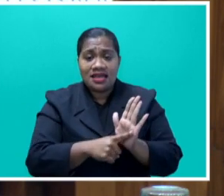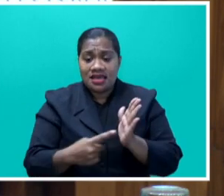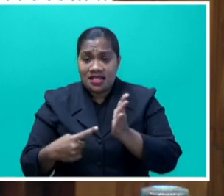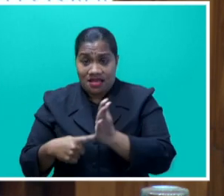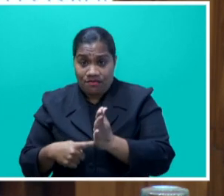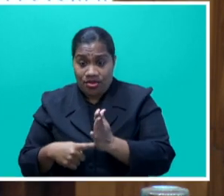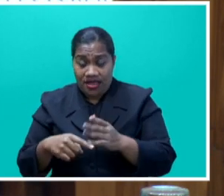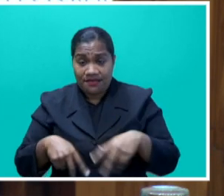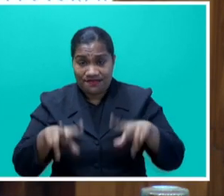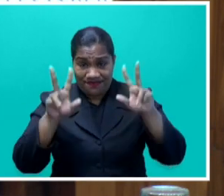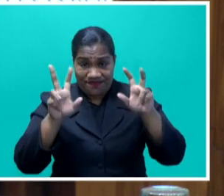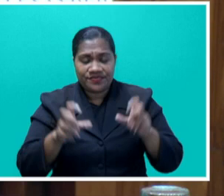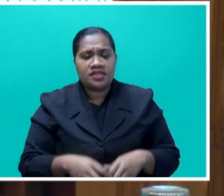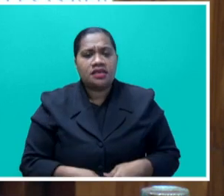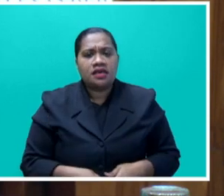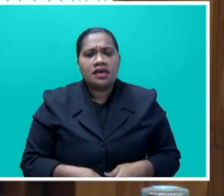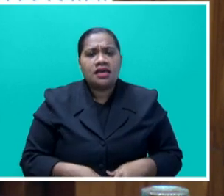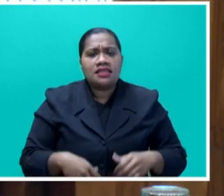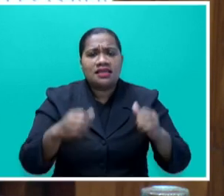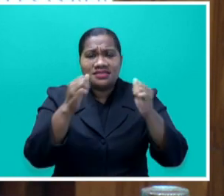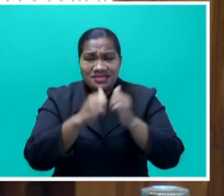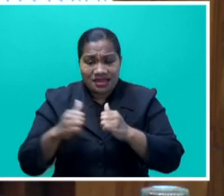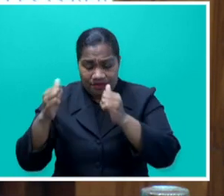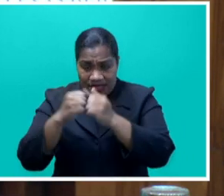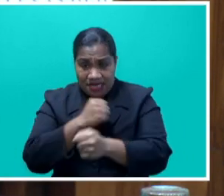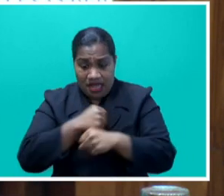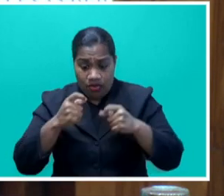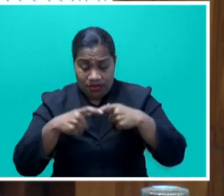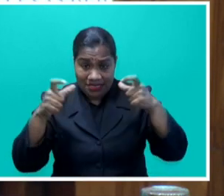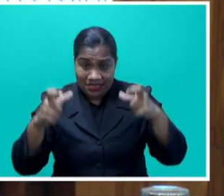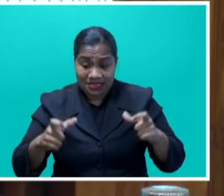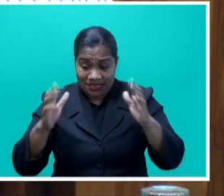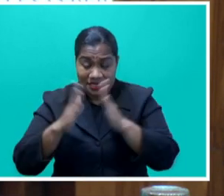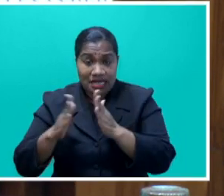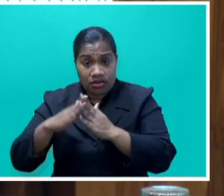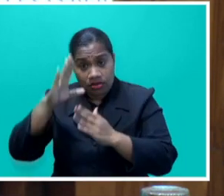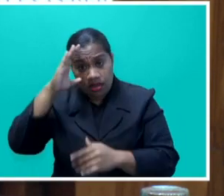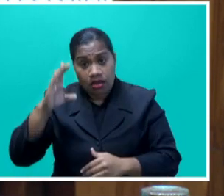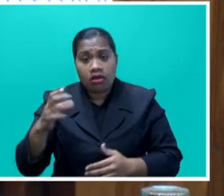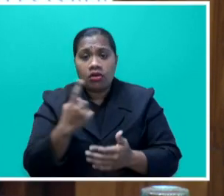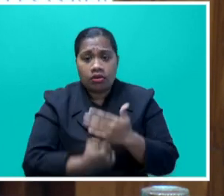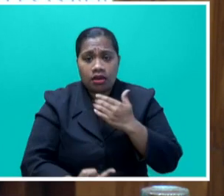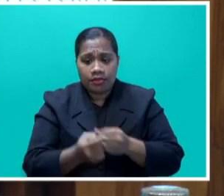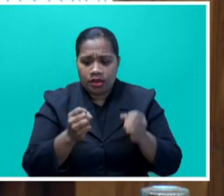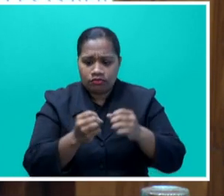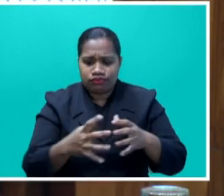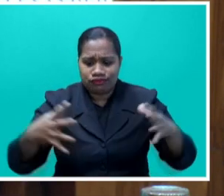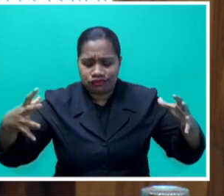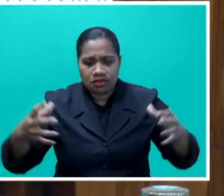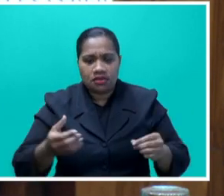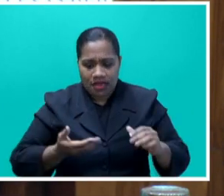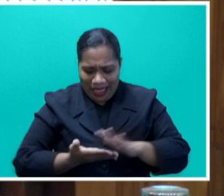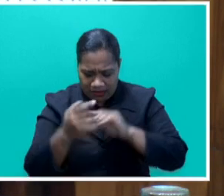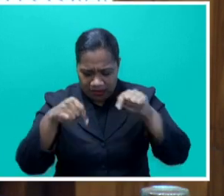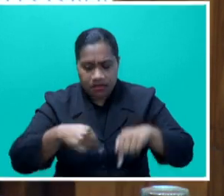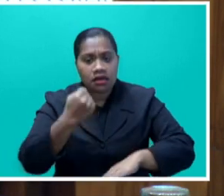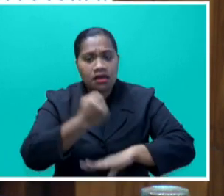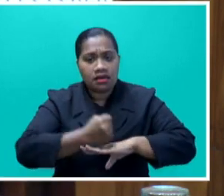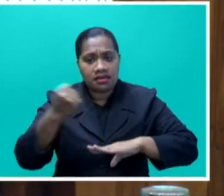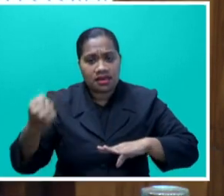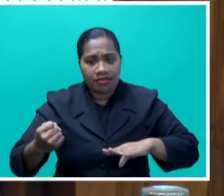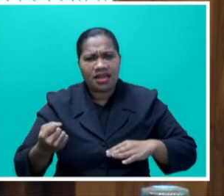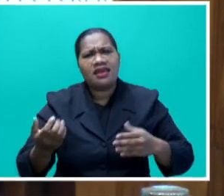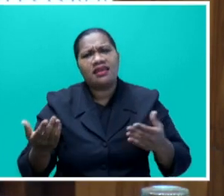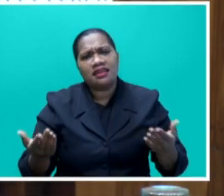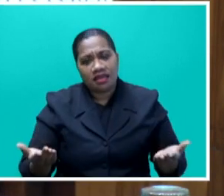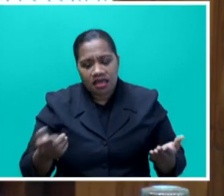of the informal squatter settlements in our cities and towns around the country, it has exploded under this government. And yet, this is not